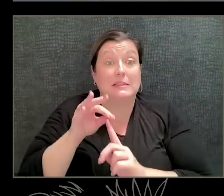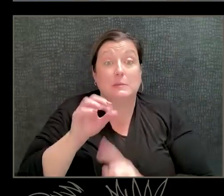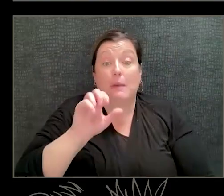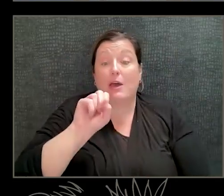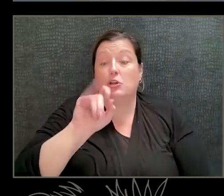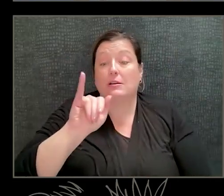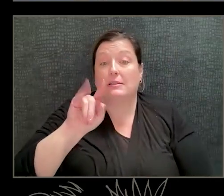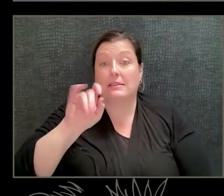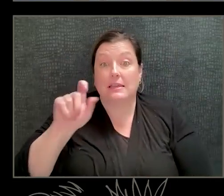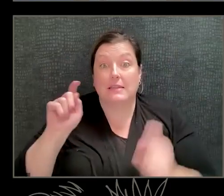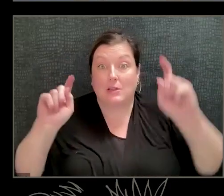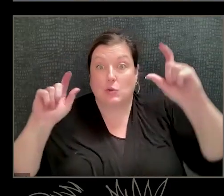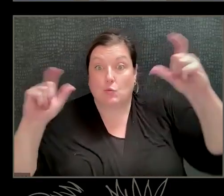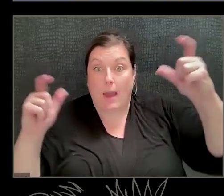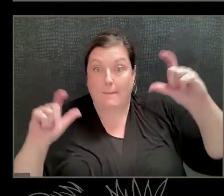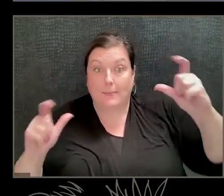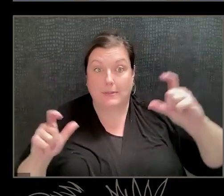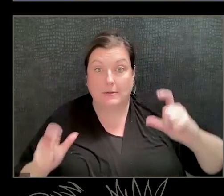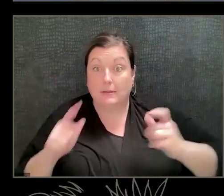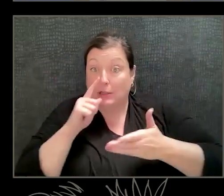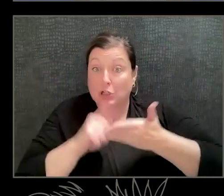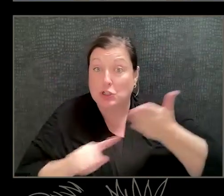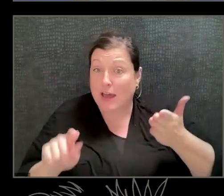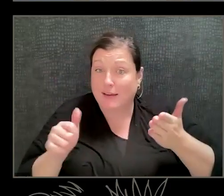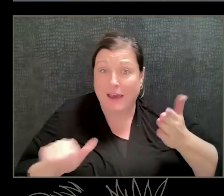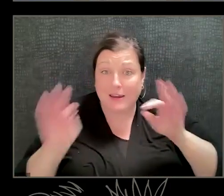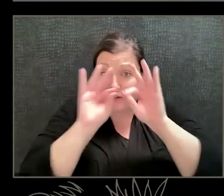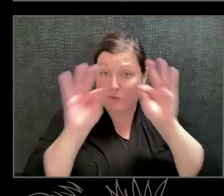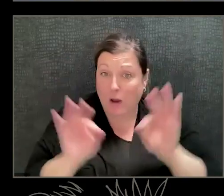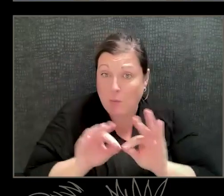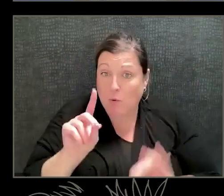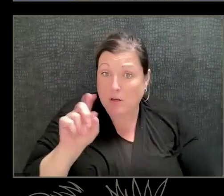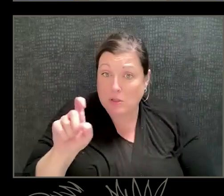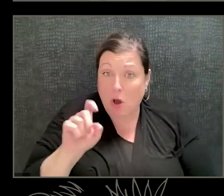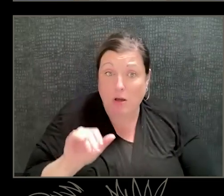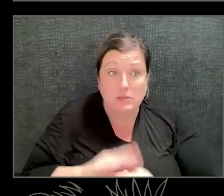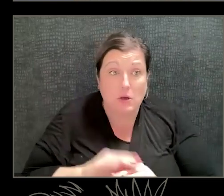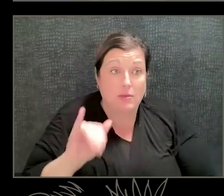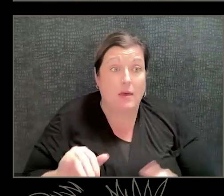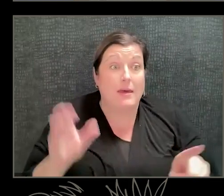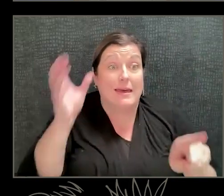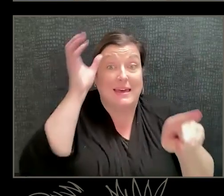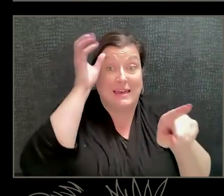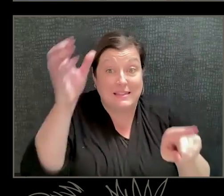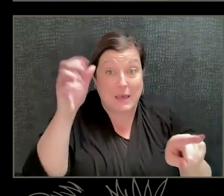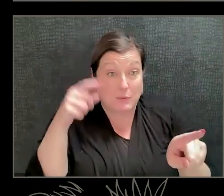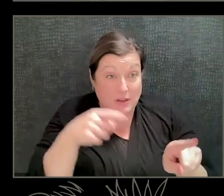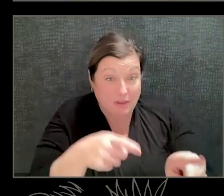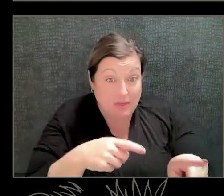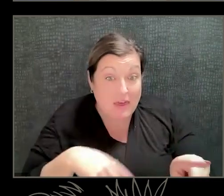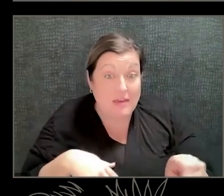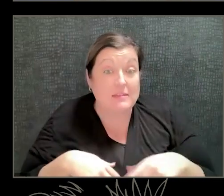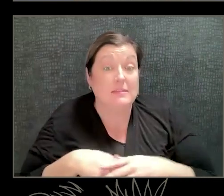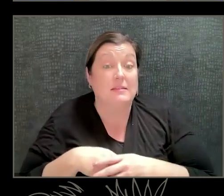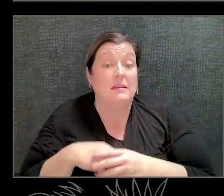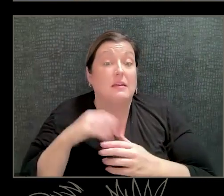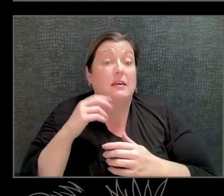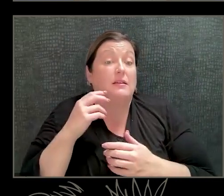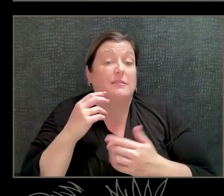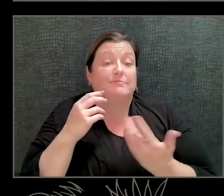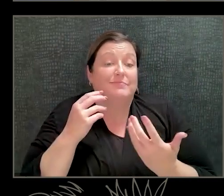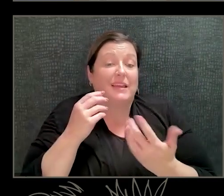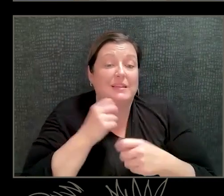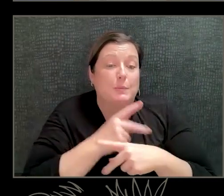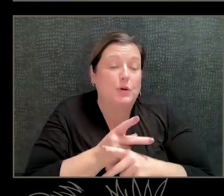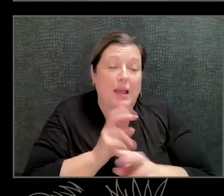parentheses or whatever. You can check any framework's docs on that. Conceptually, it's this. This is hardly production-ready code, but this loader, if we're building